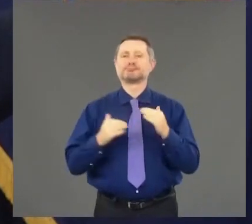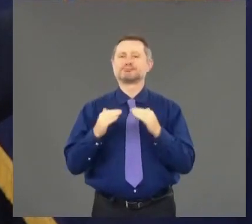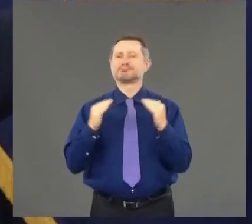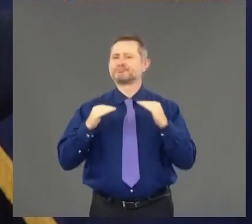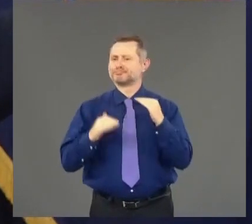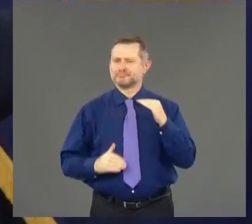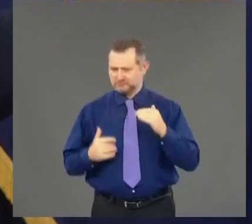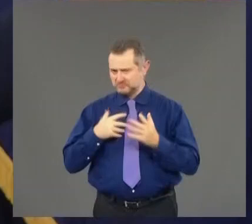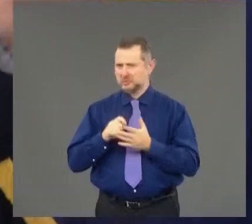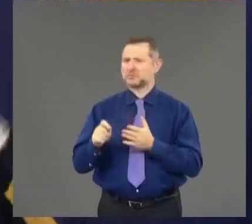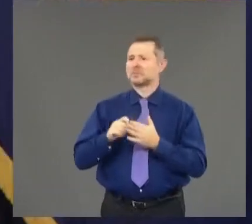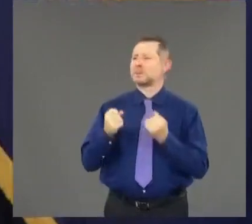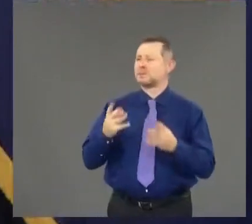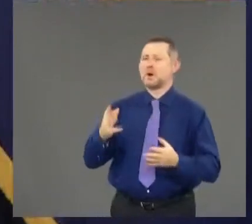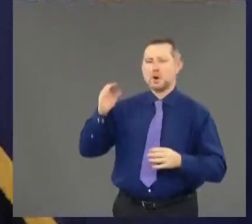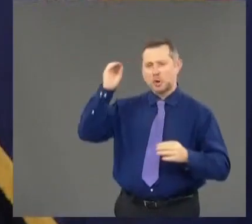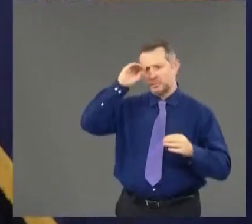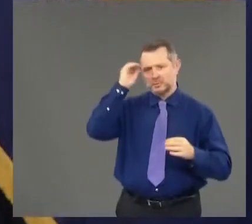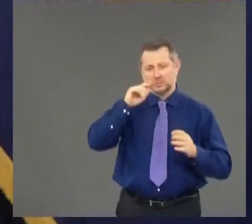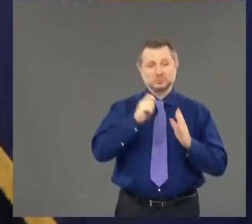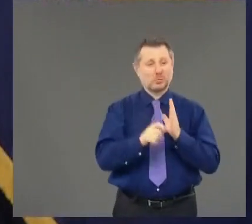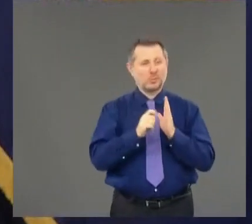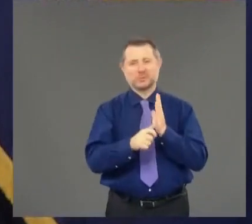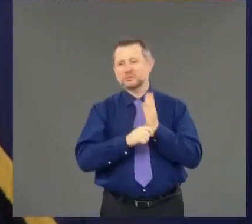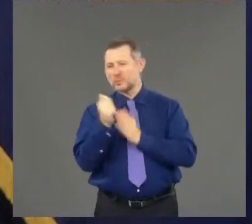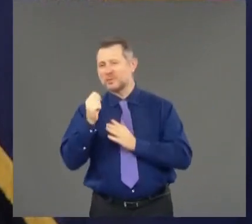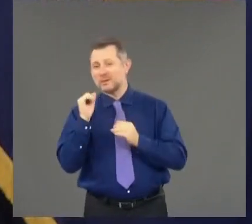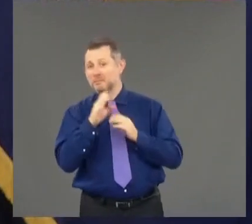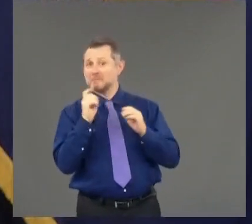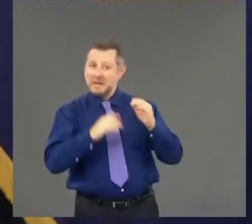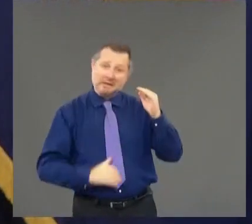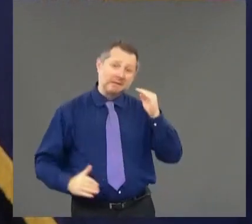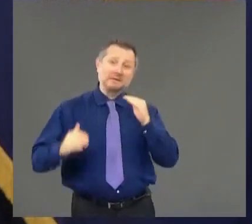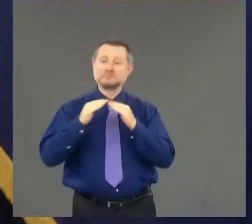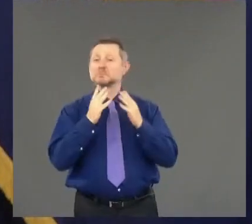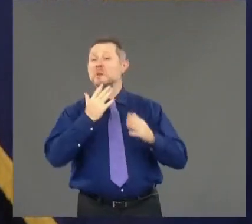You know what was better? Passing $15 minimum wage.